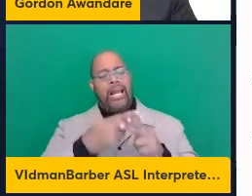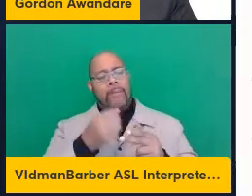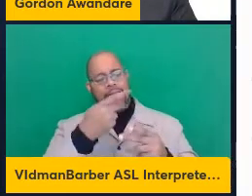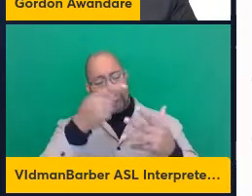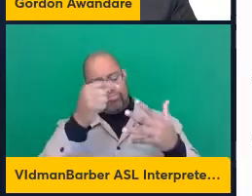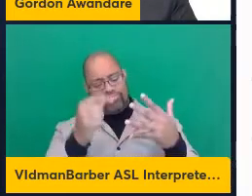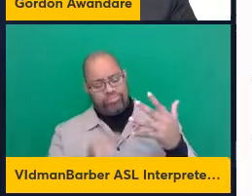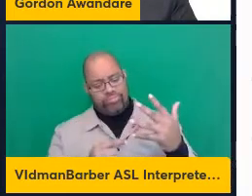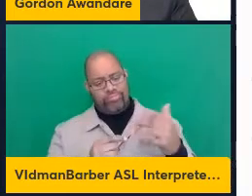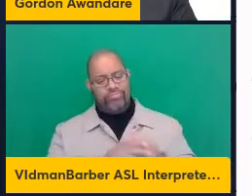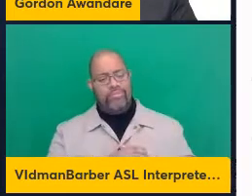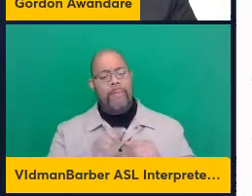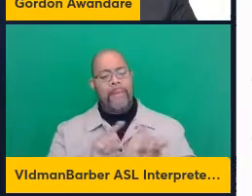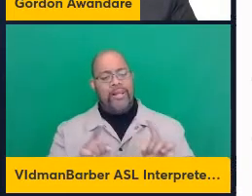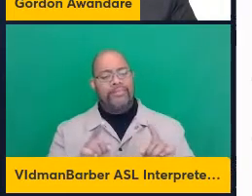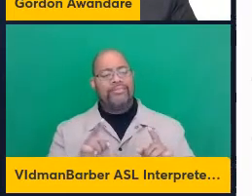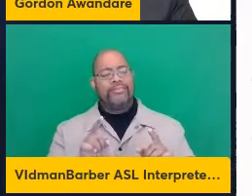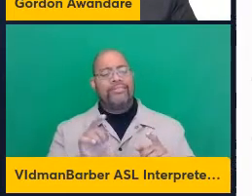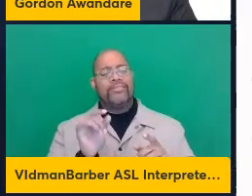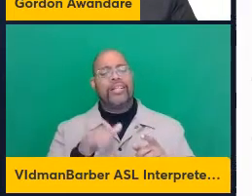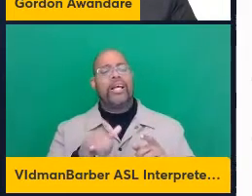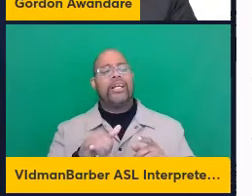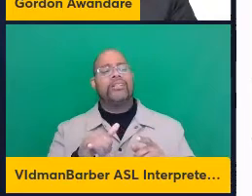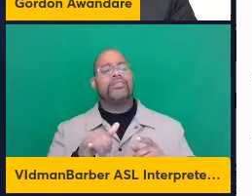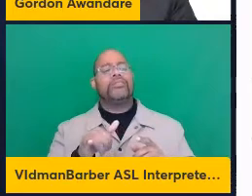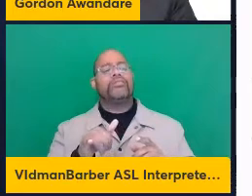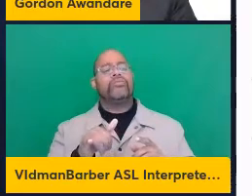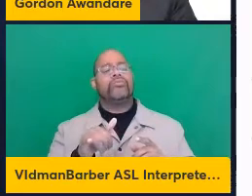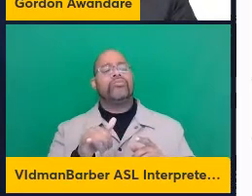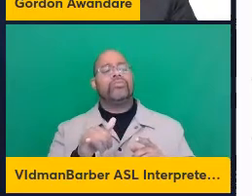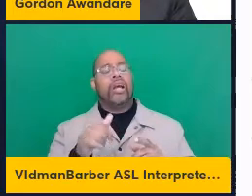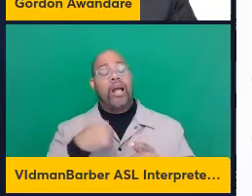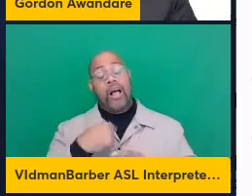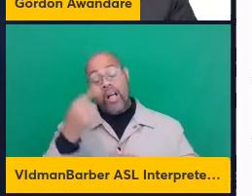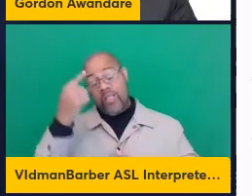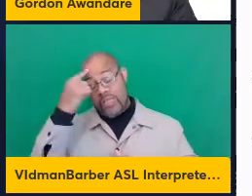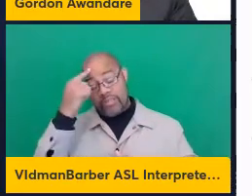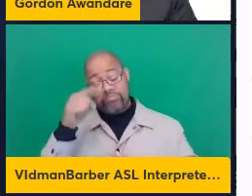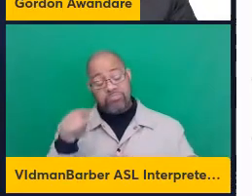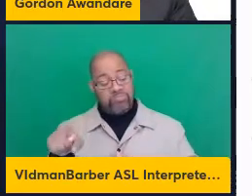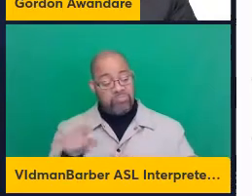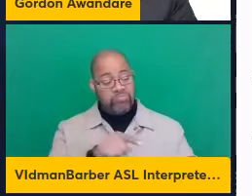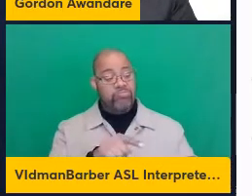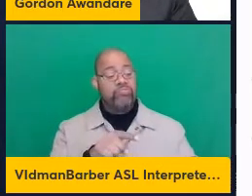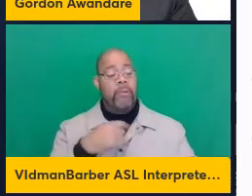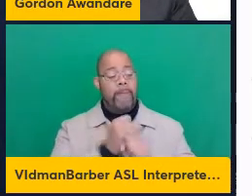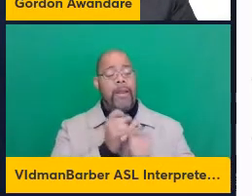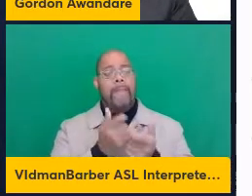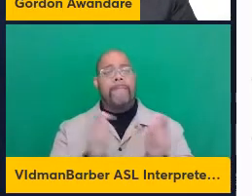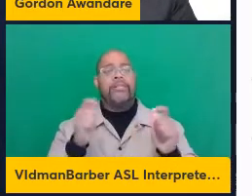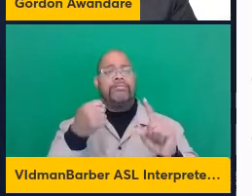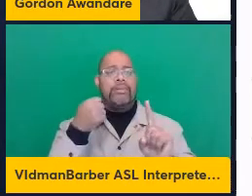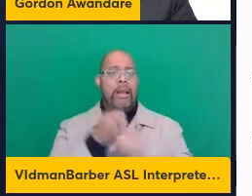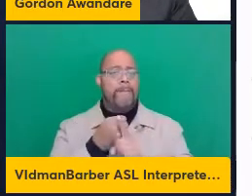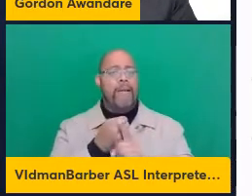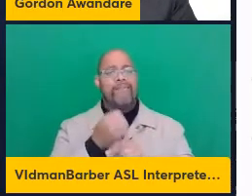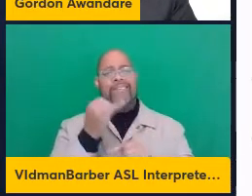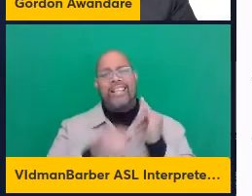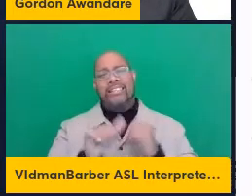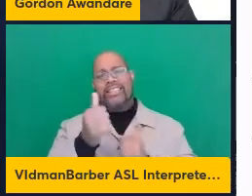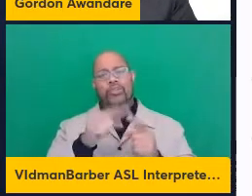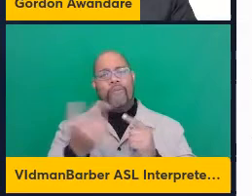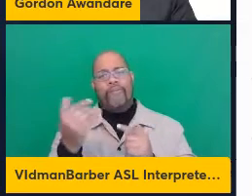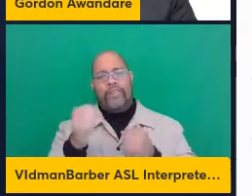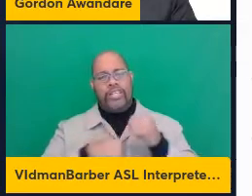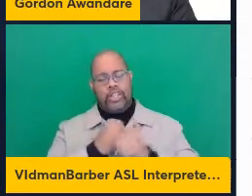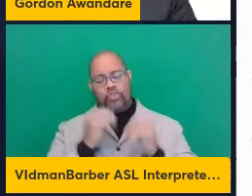few, but these are the ones that I think that have made the biggest impact over the last 10 to 15